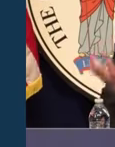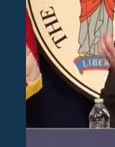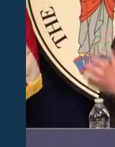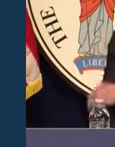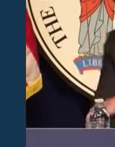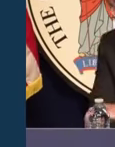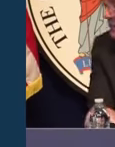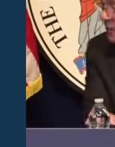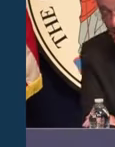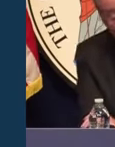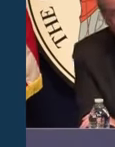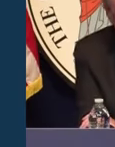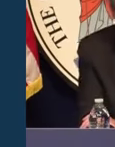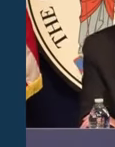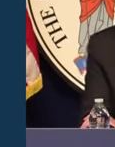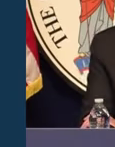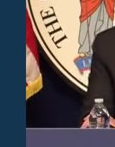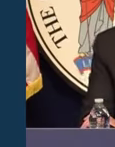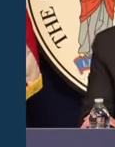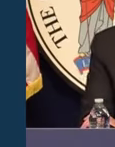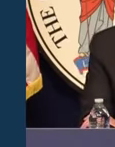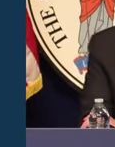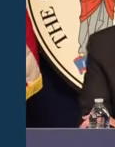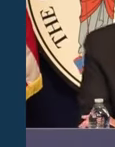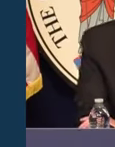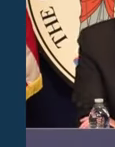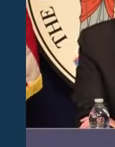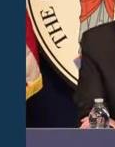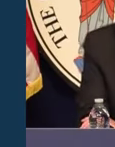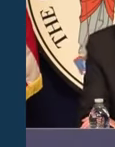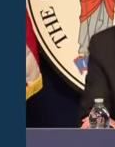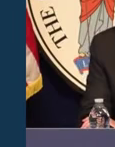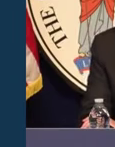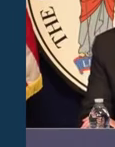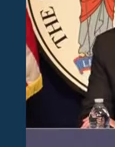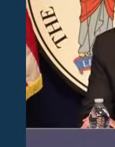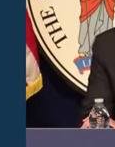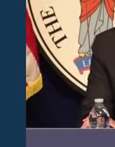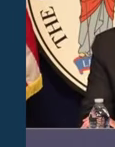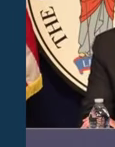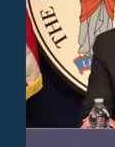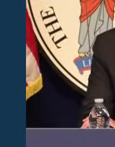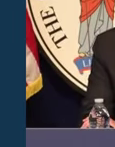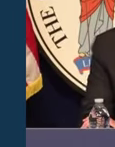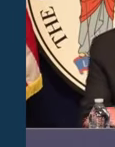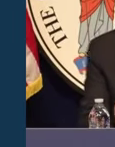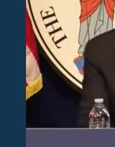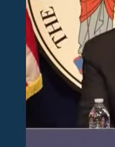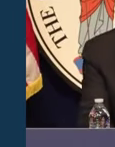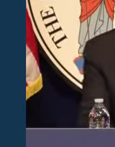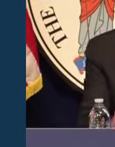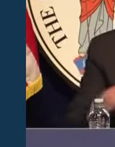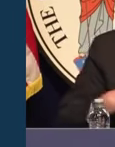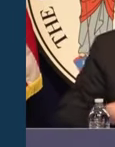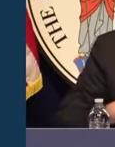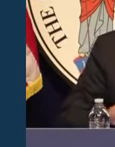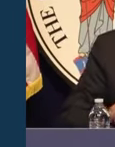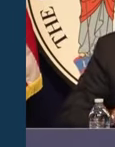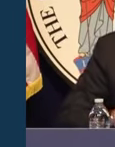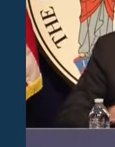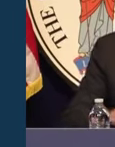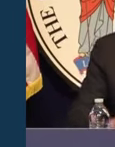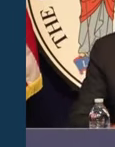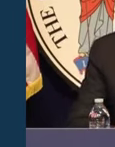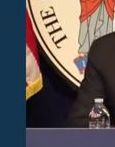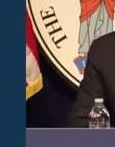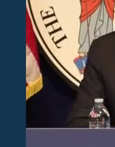great joy by our first-line healthcare providers. And we continue to also thank the